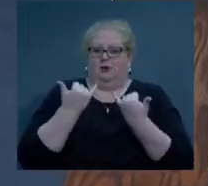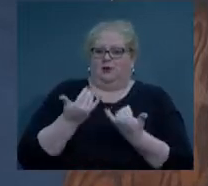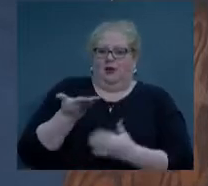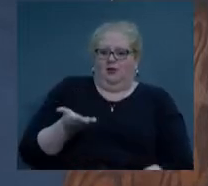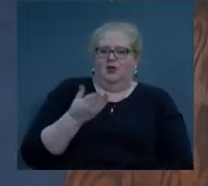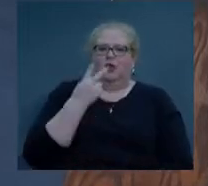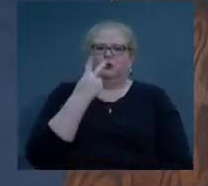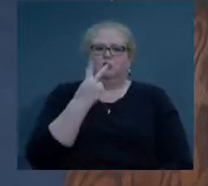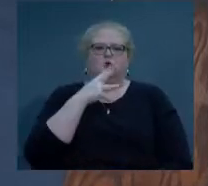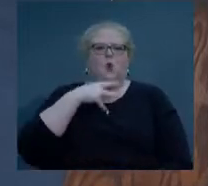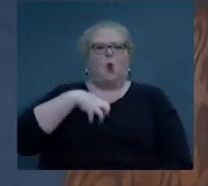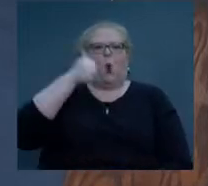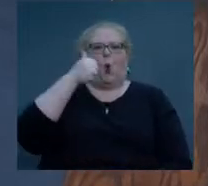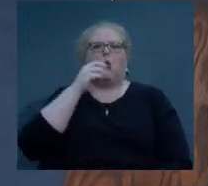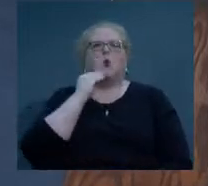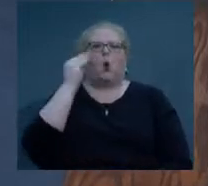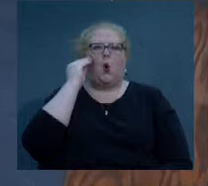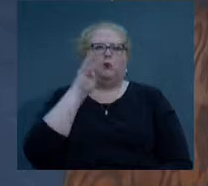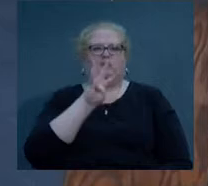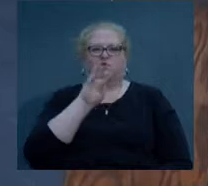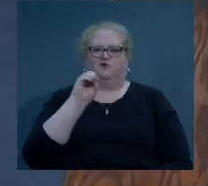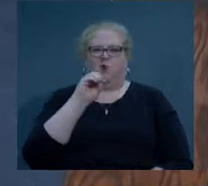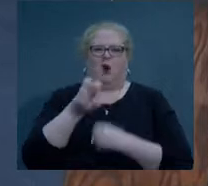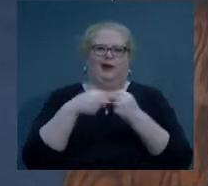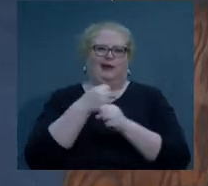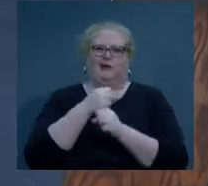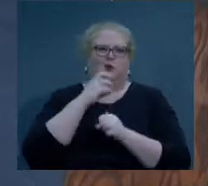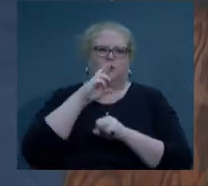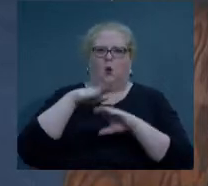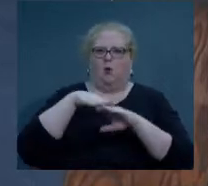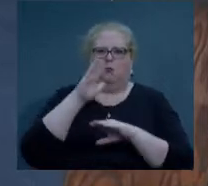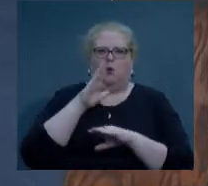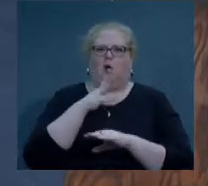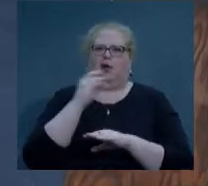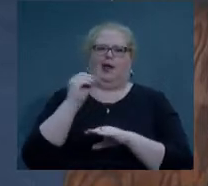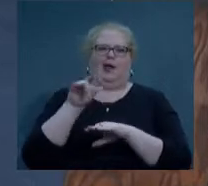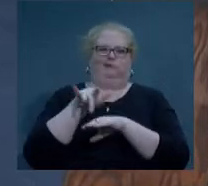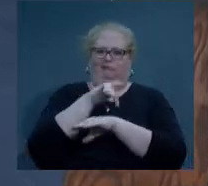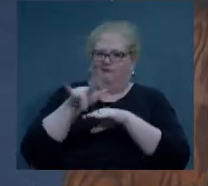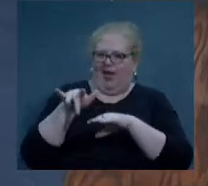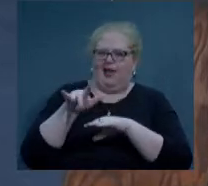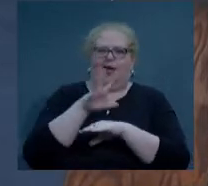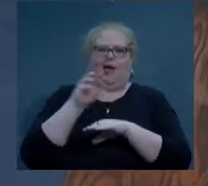probably 40 years of age that are in disrepair and that are vacant, and I think